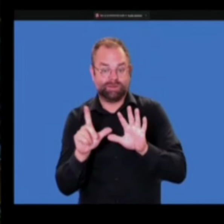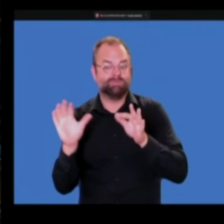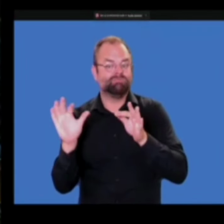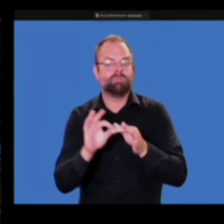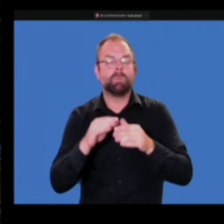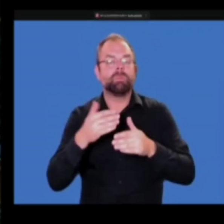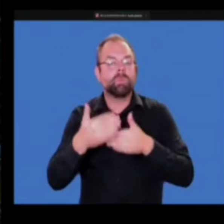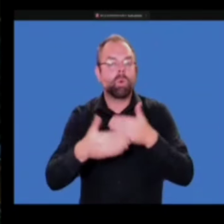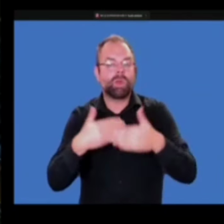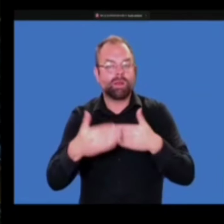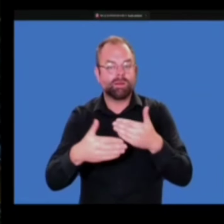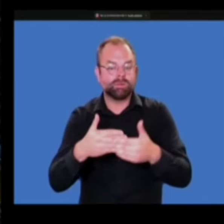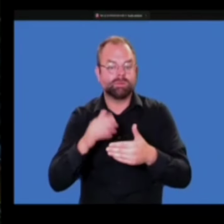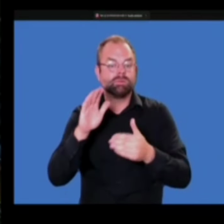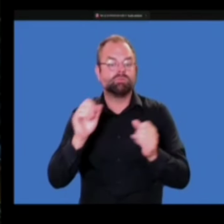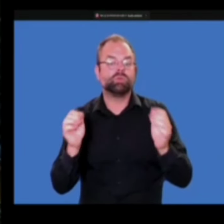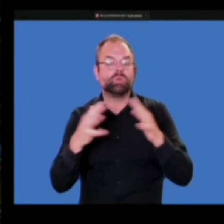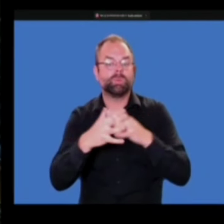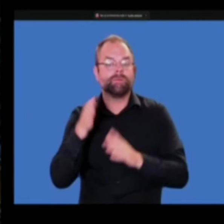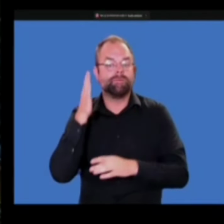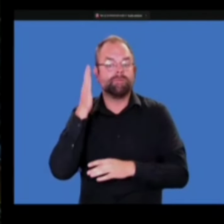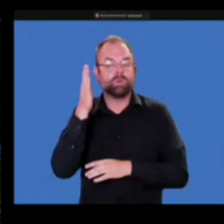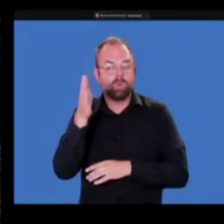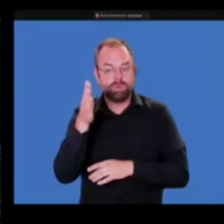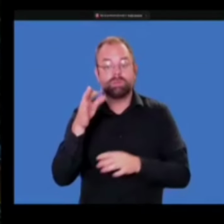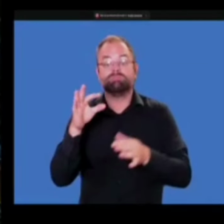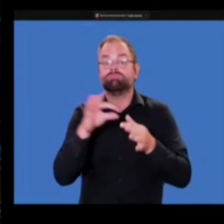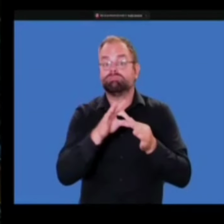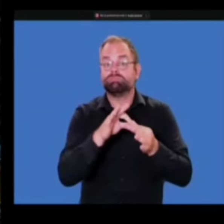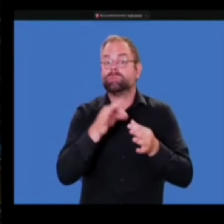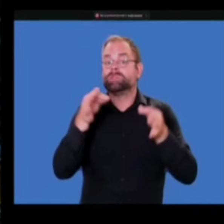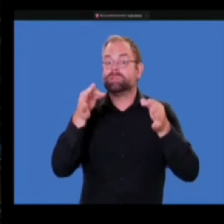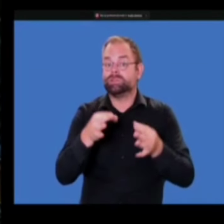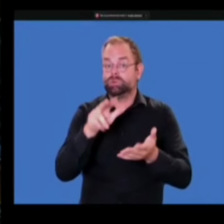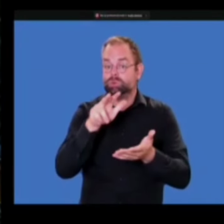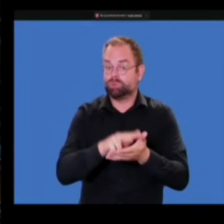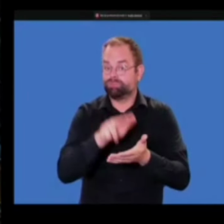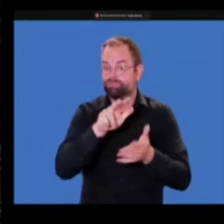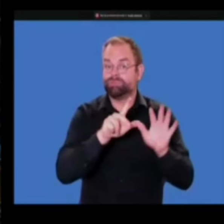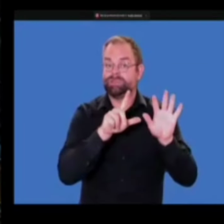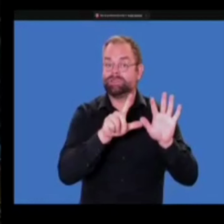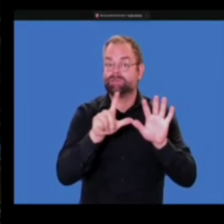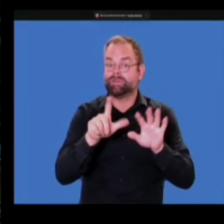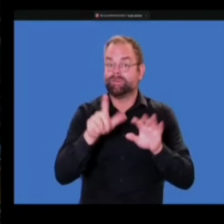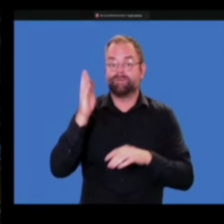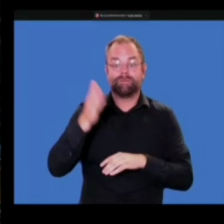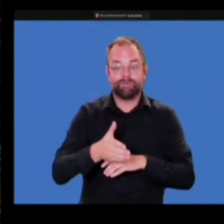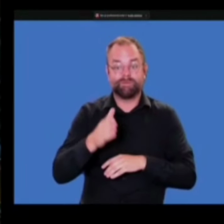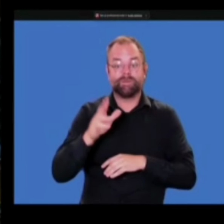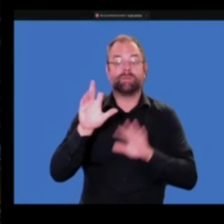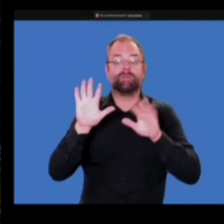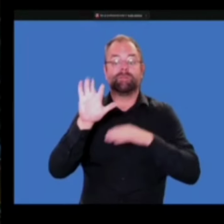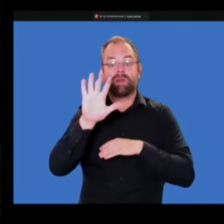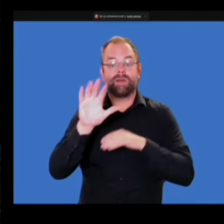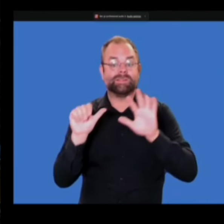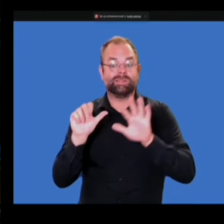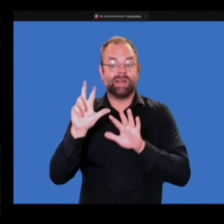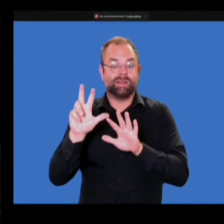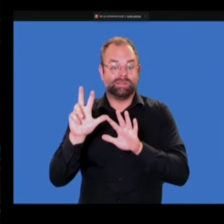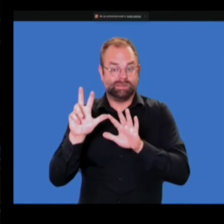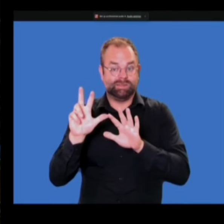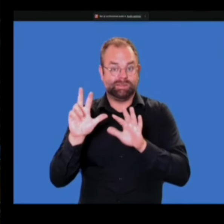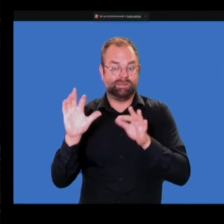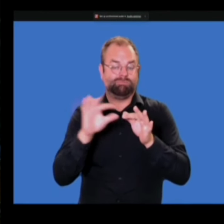Joining us on the podium today are Her Excellency Ellen Johnson Sirleaf, former President